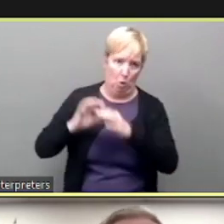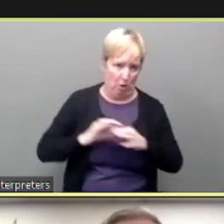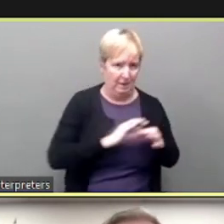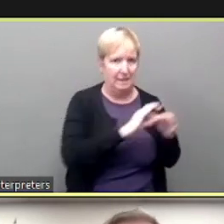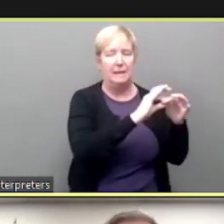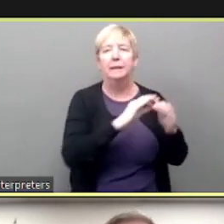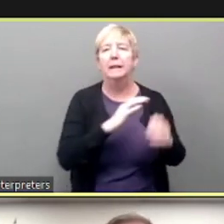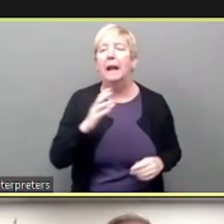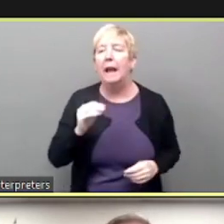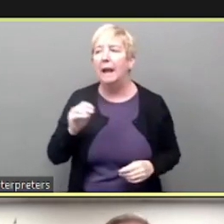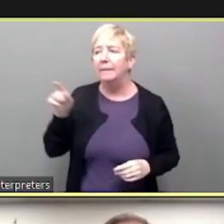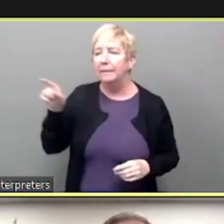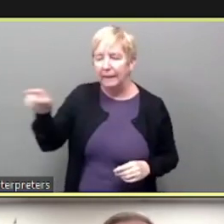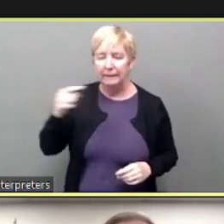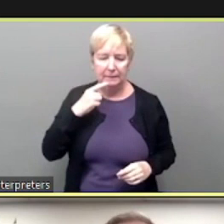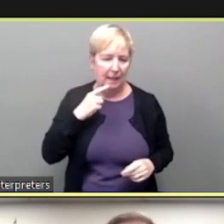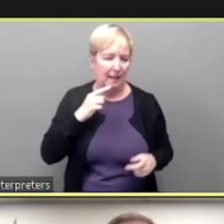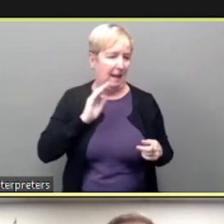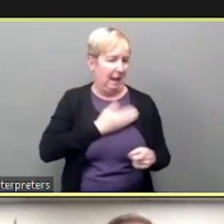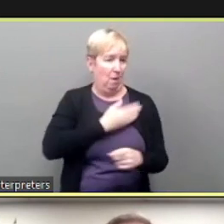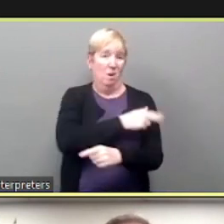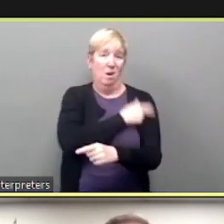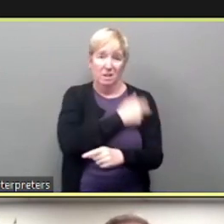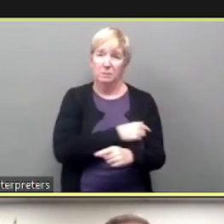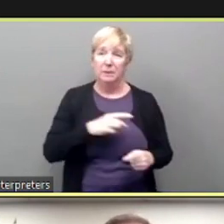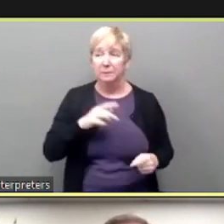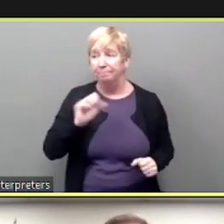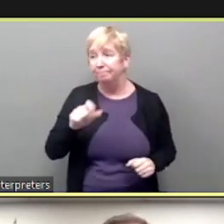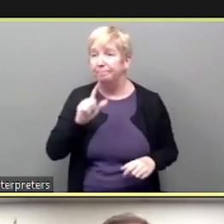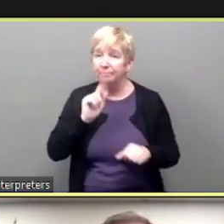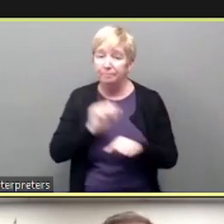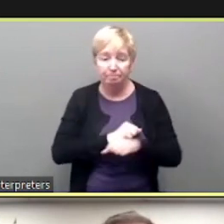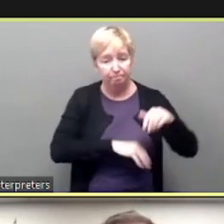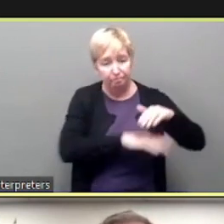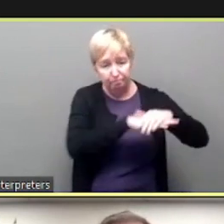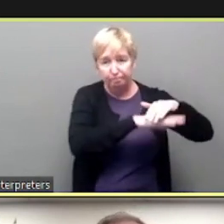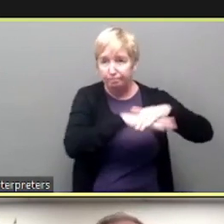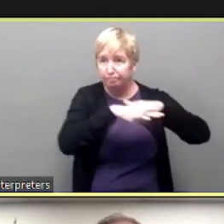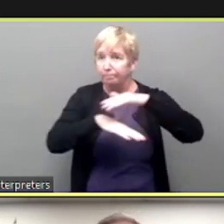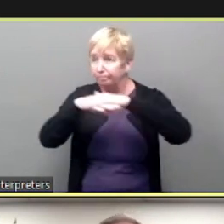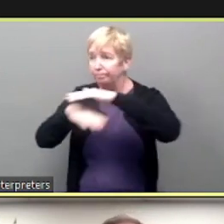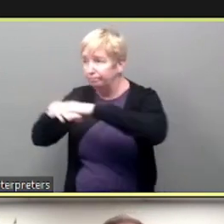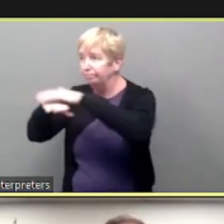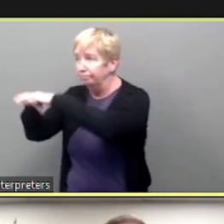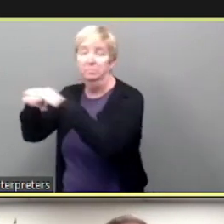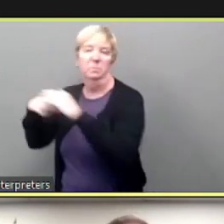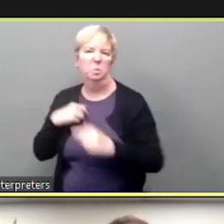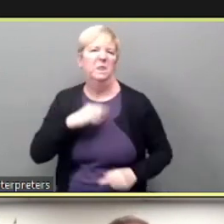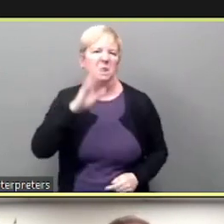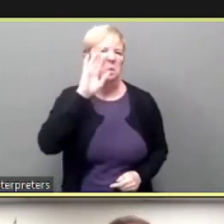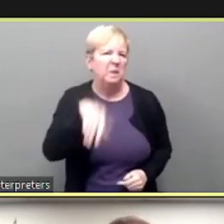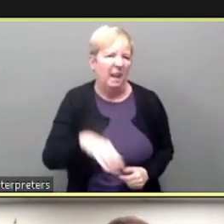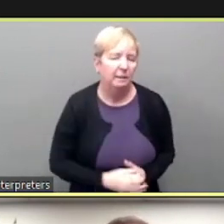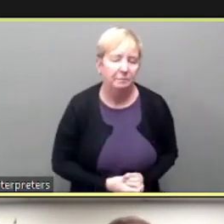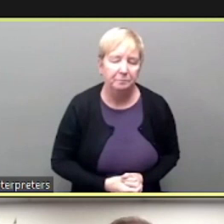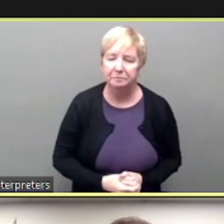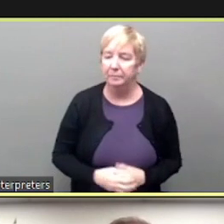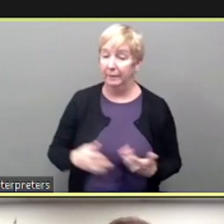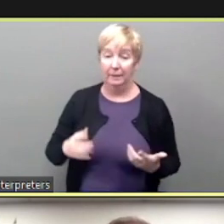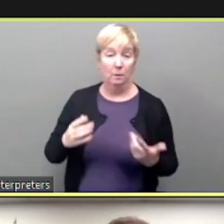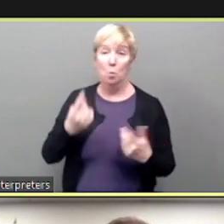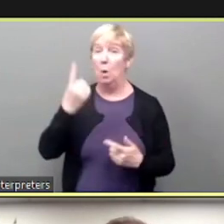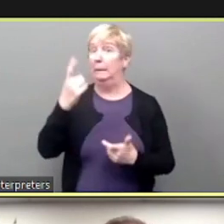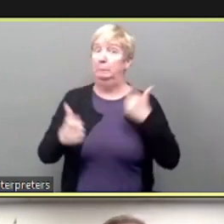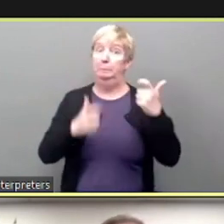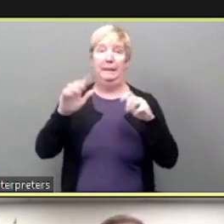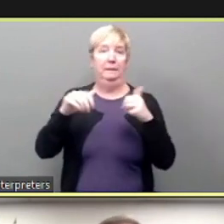the facilities in the state really are at their maximum capacity. We knew that already. Staffing was the limiting factor. We knew